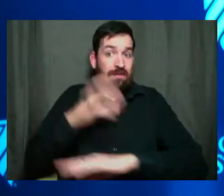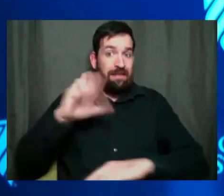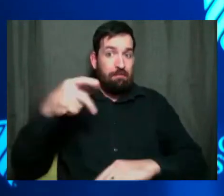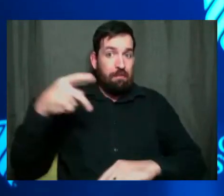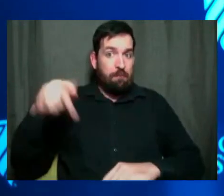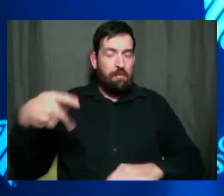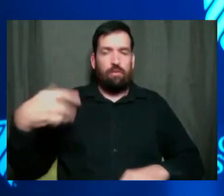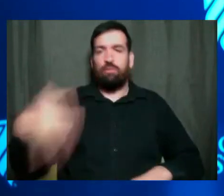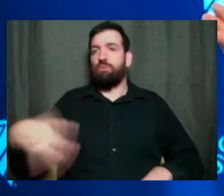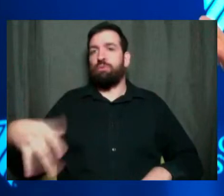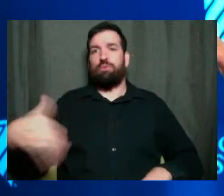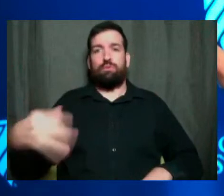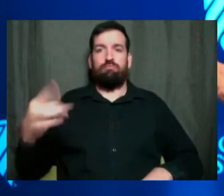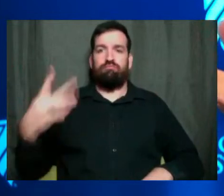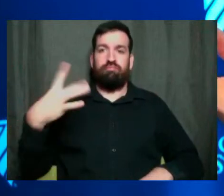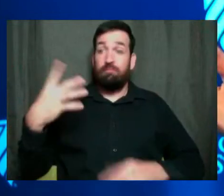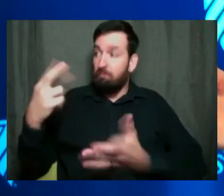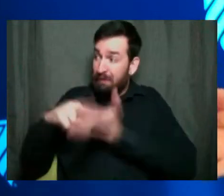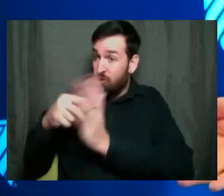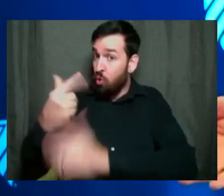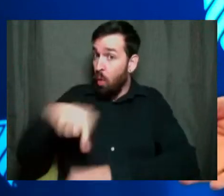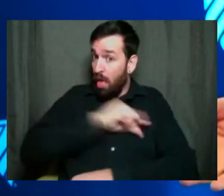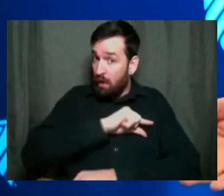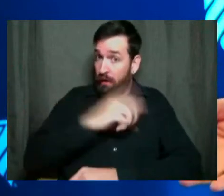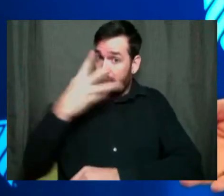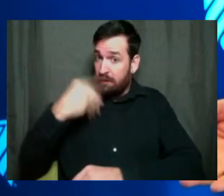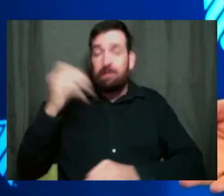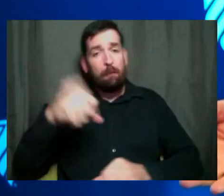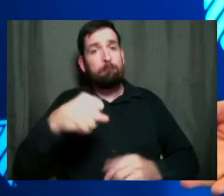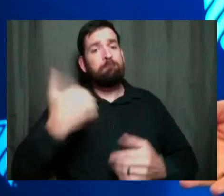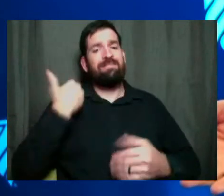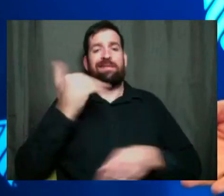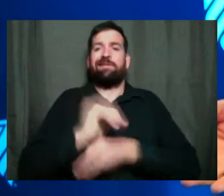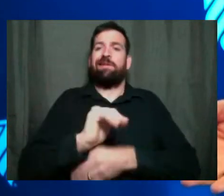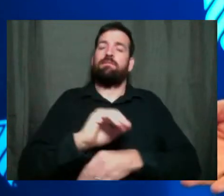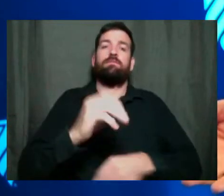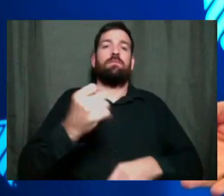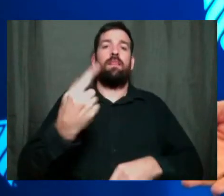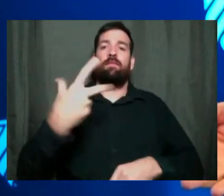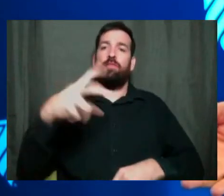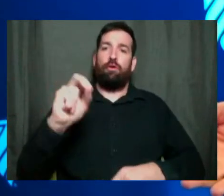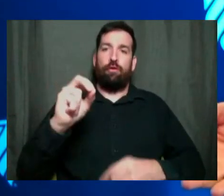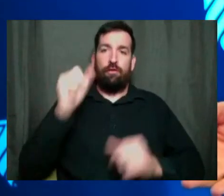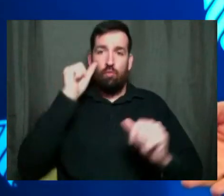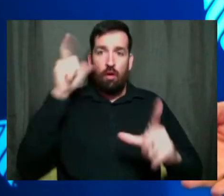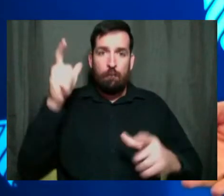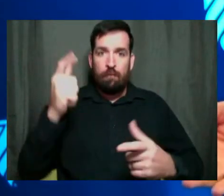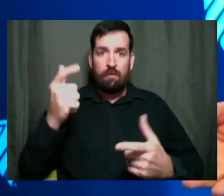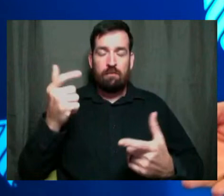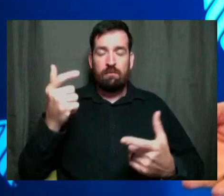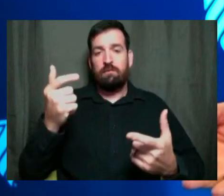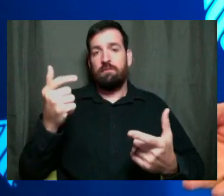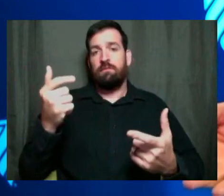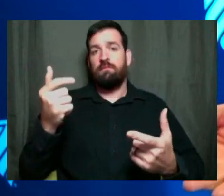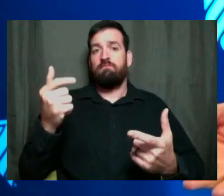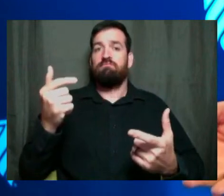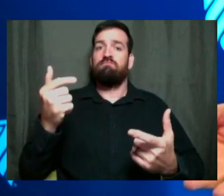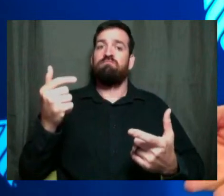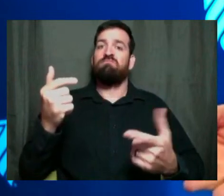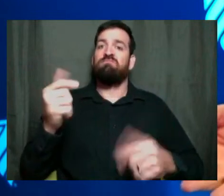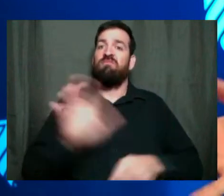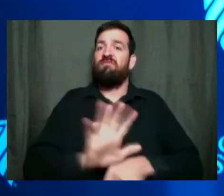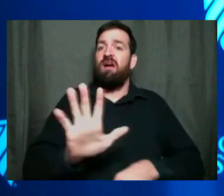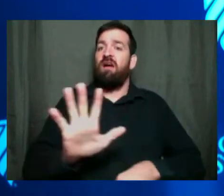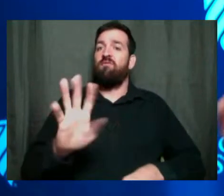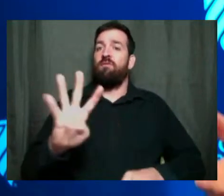I it was the feel quality great. of sleep you're Yeah, getting. really. Like last night I went to bed at 11:30. I got up at 11:40 and I got up about 5:45